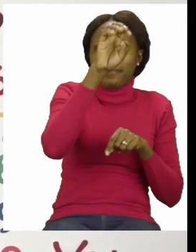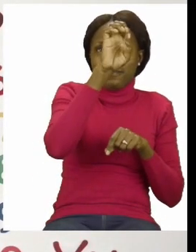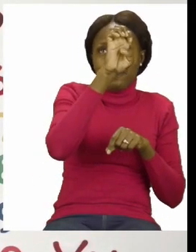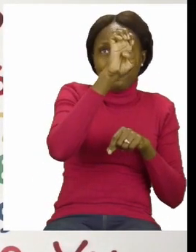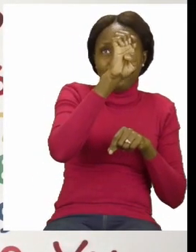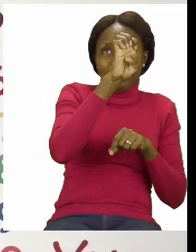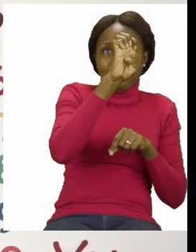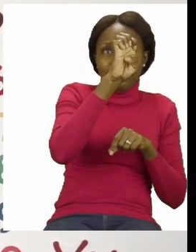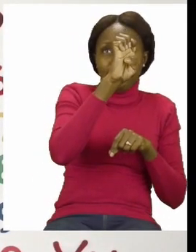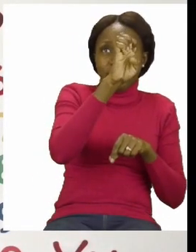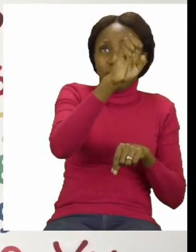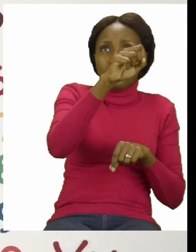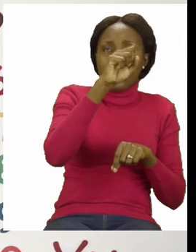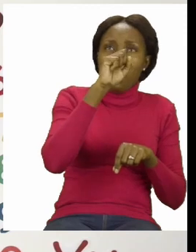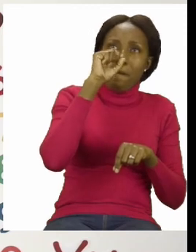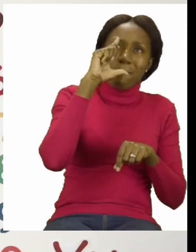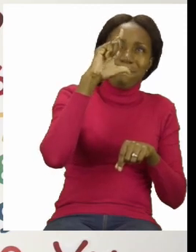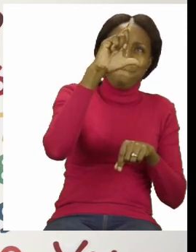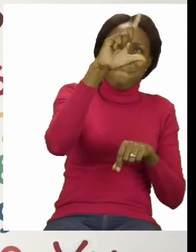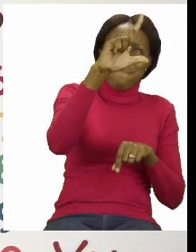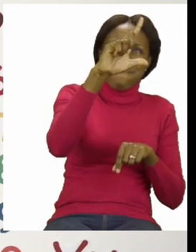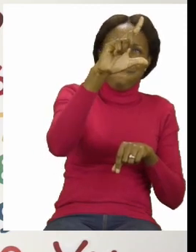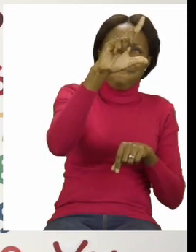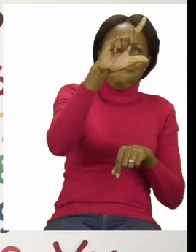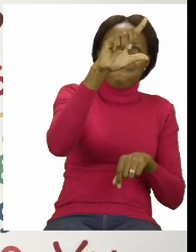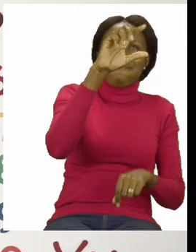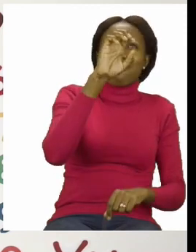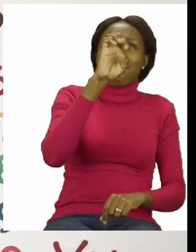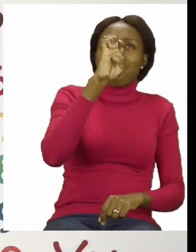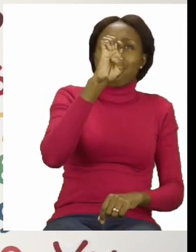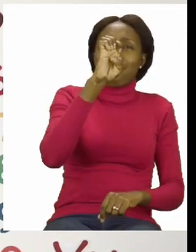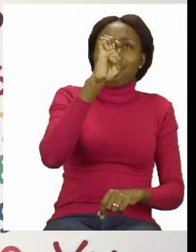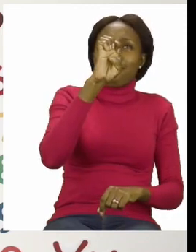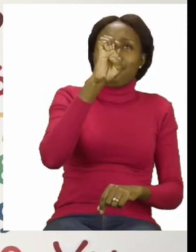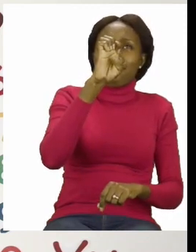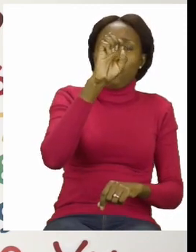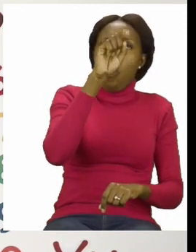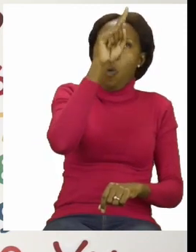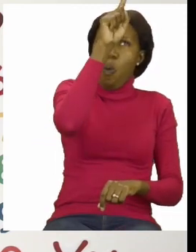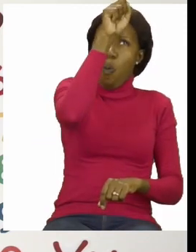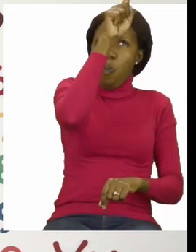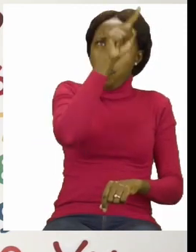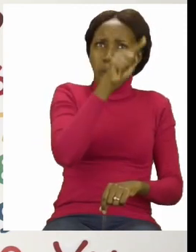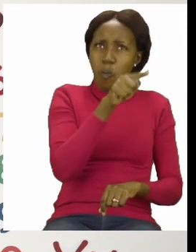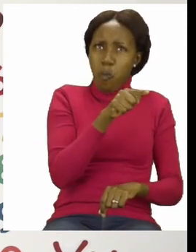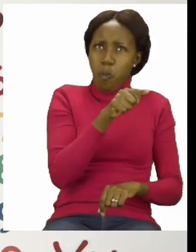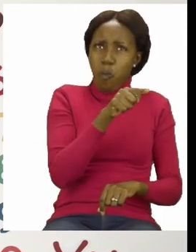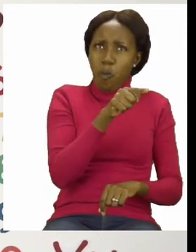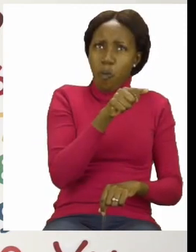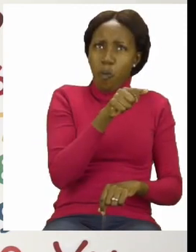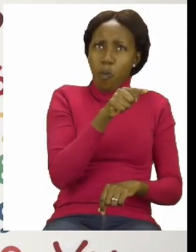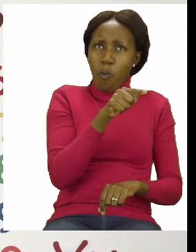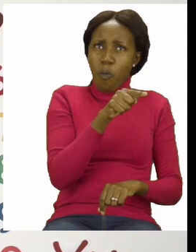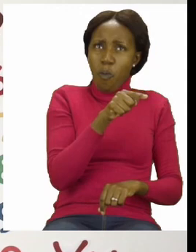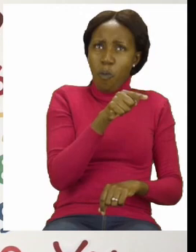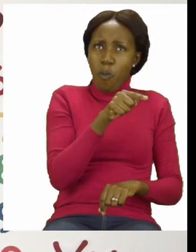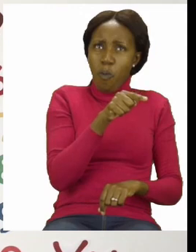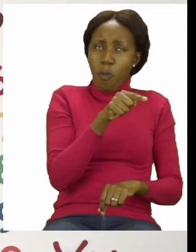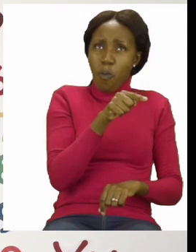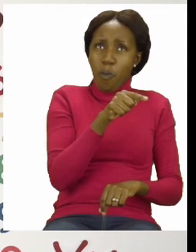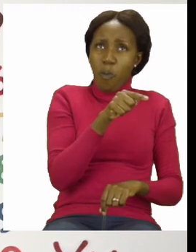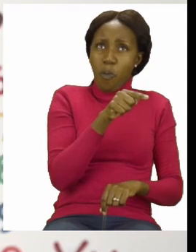The capital letter A, as you can see, is full of straight lines. We start by going